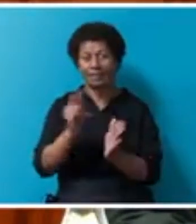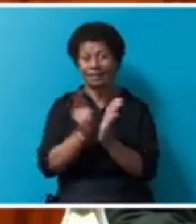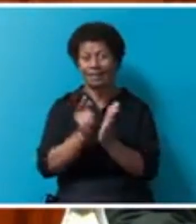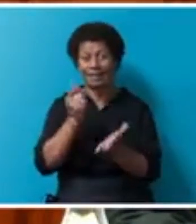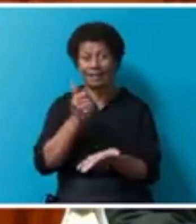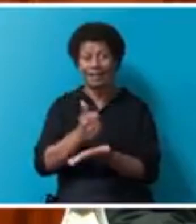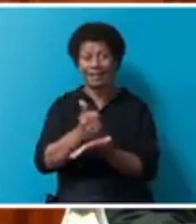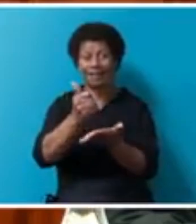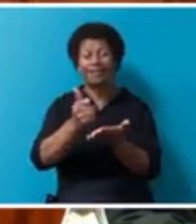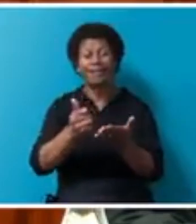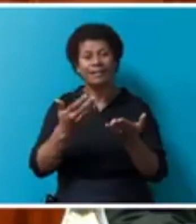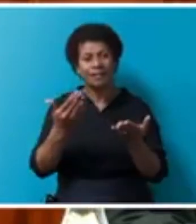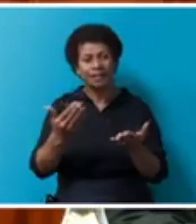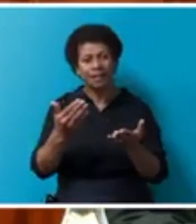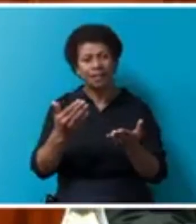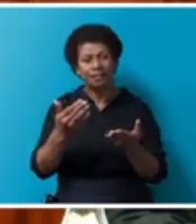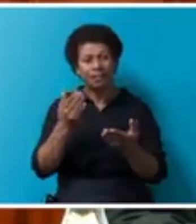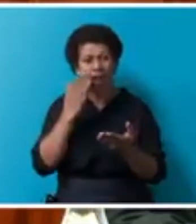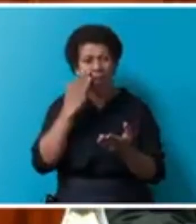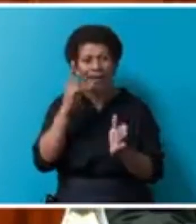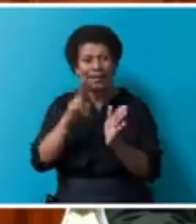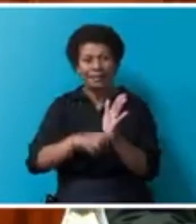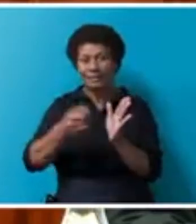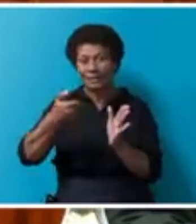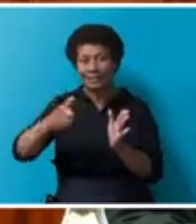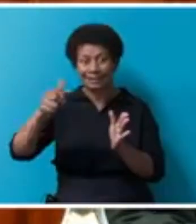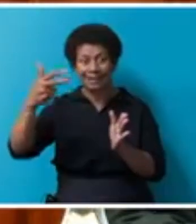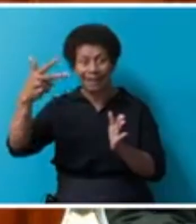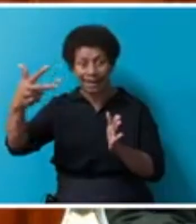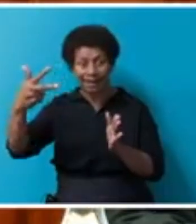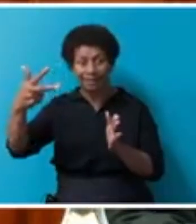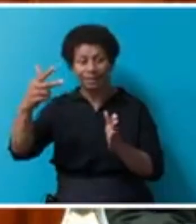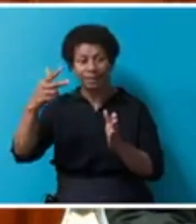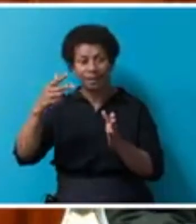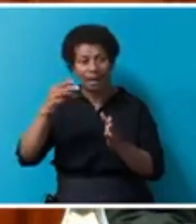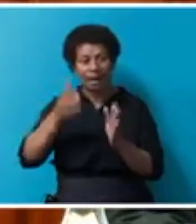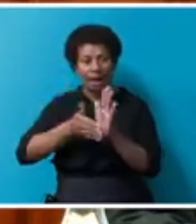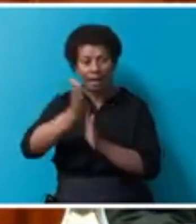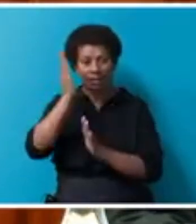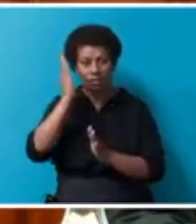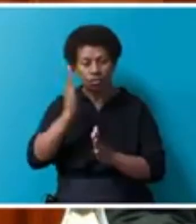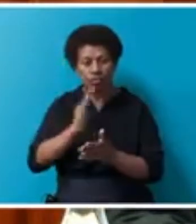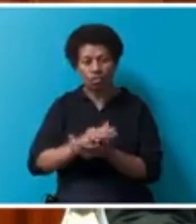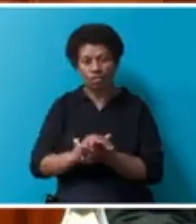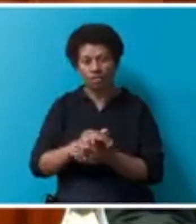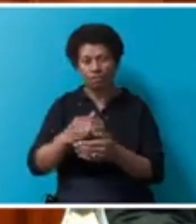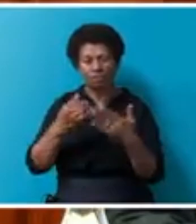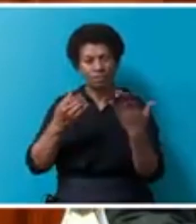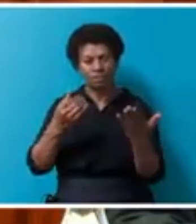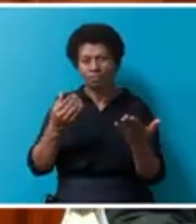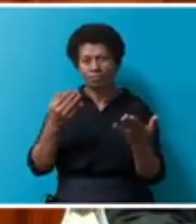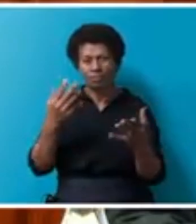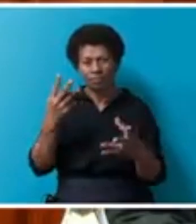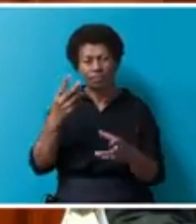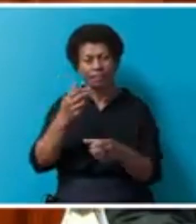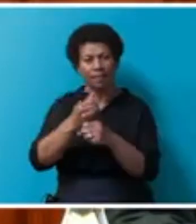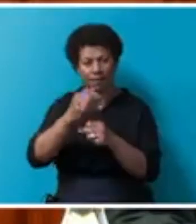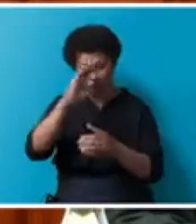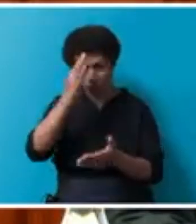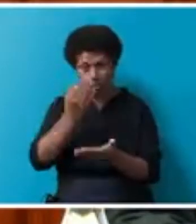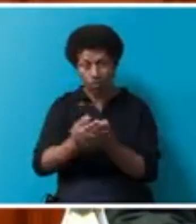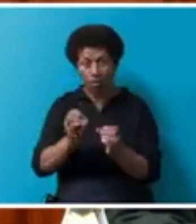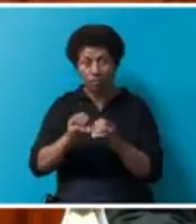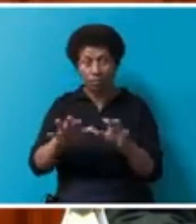in 68 high schools, reaching over 27,472 students, along with community outreach of